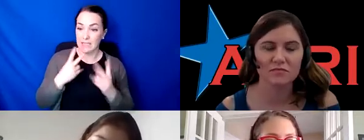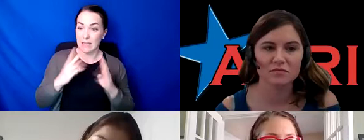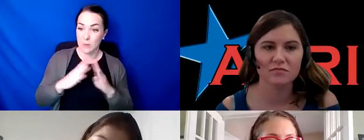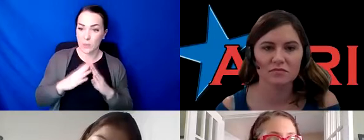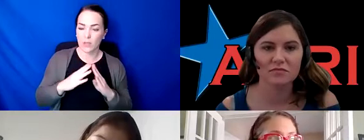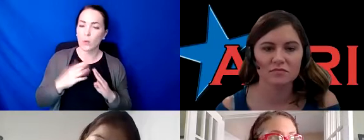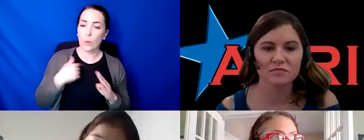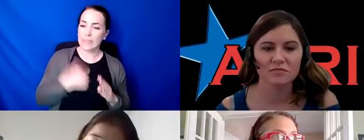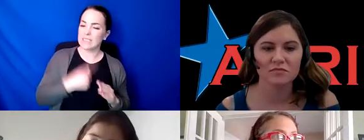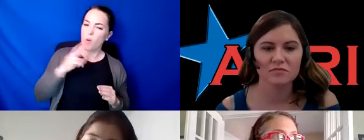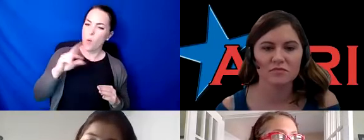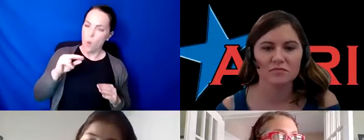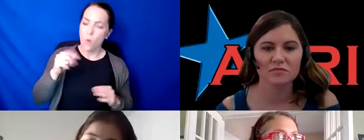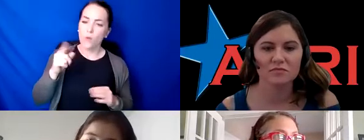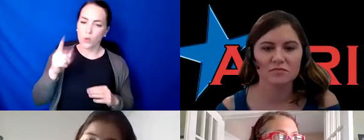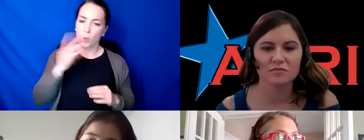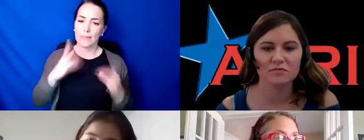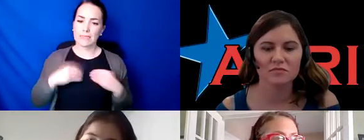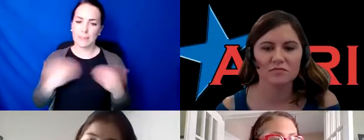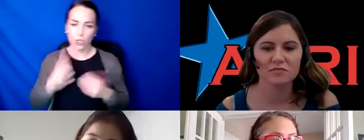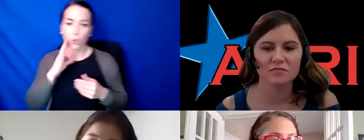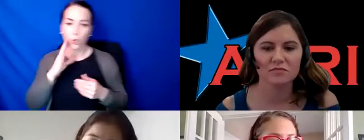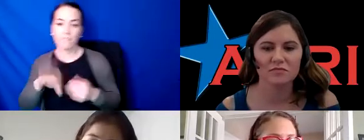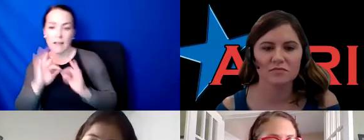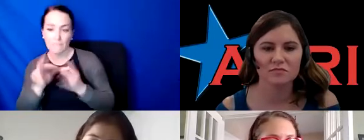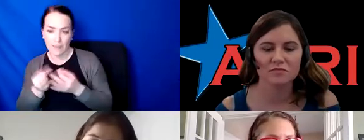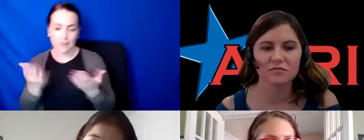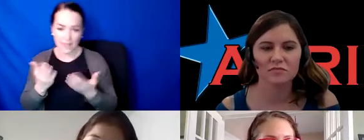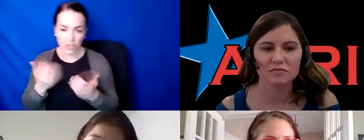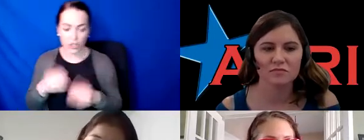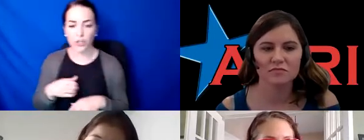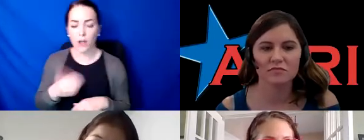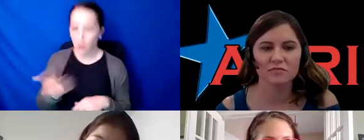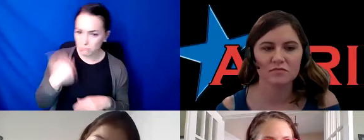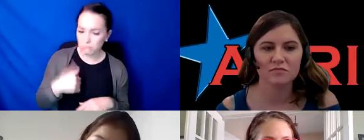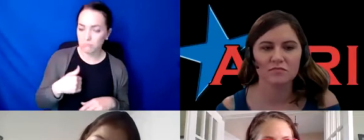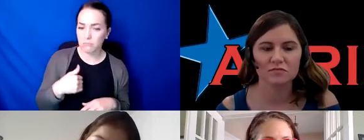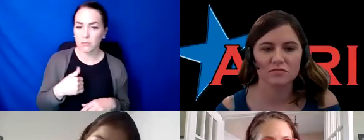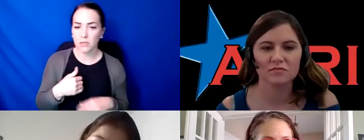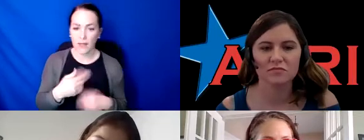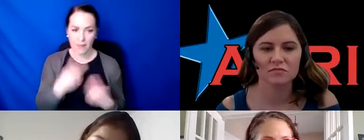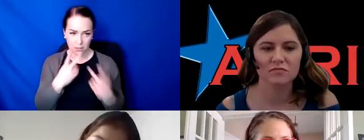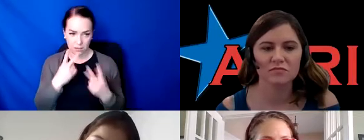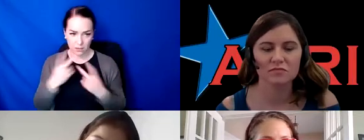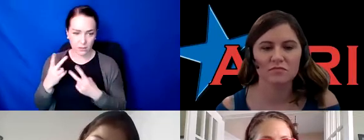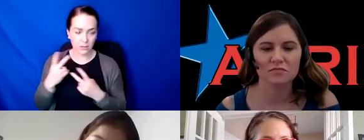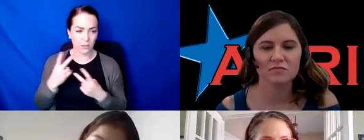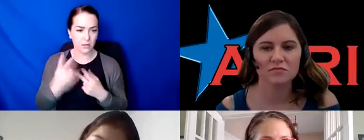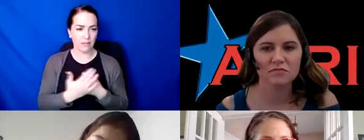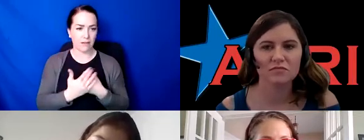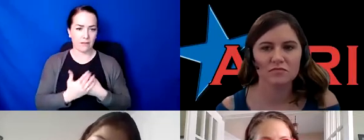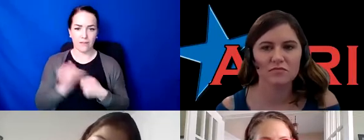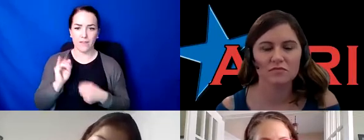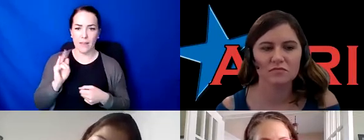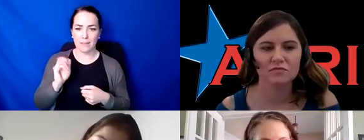going to find this family. And then coming across just more ableism within the disability community